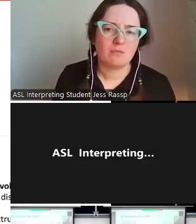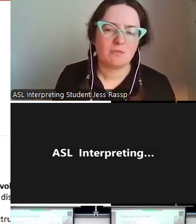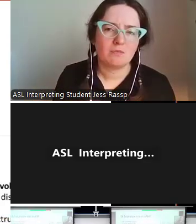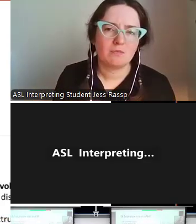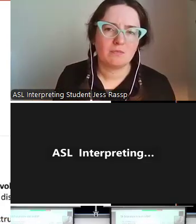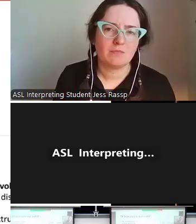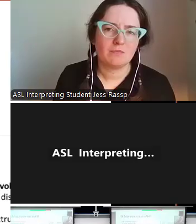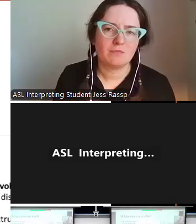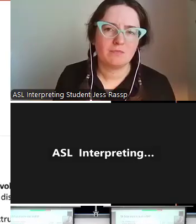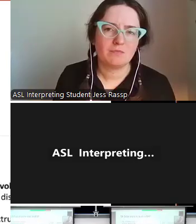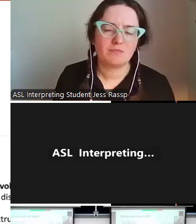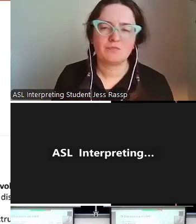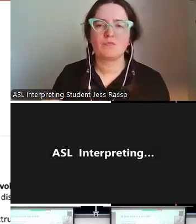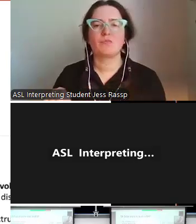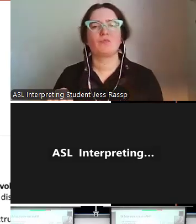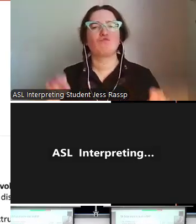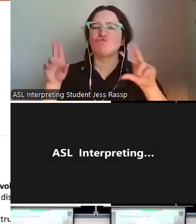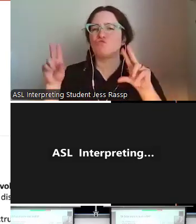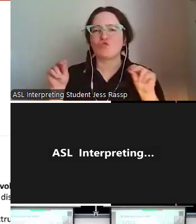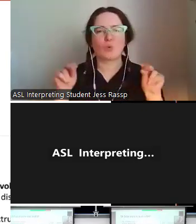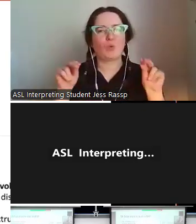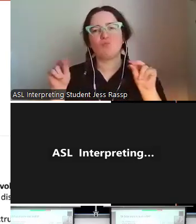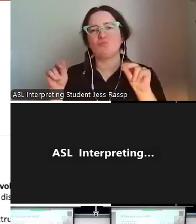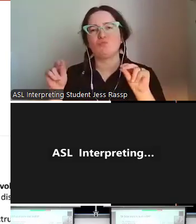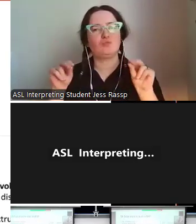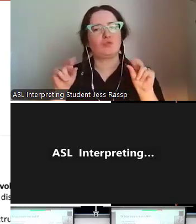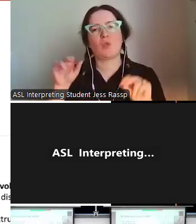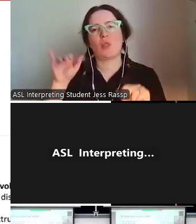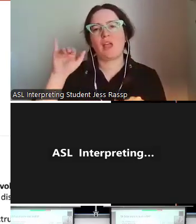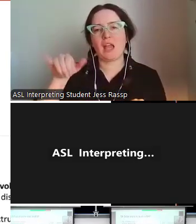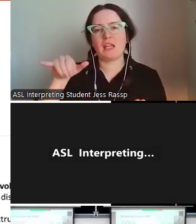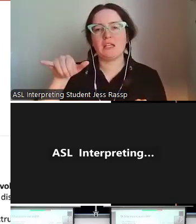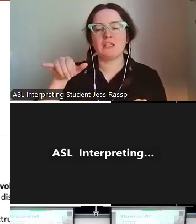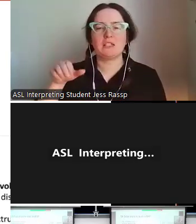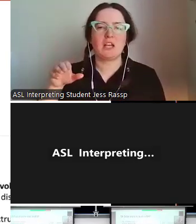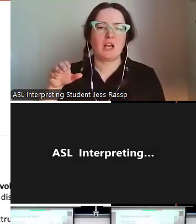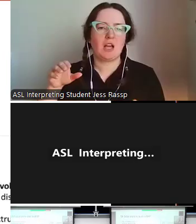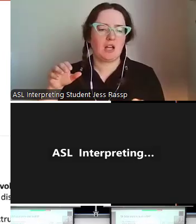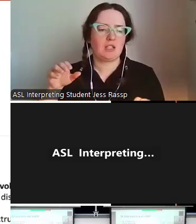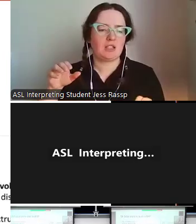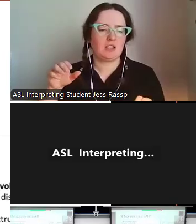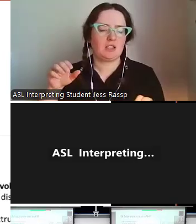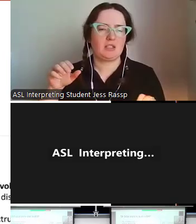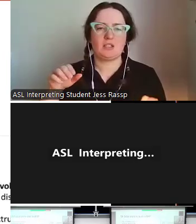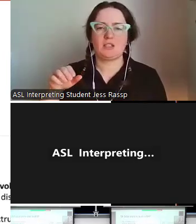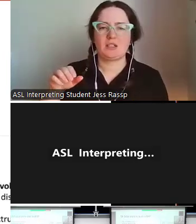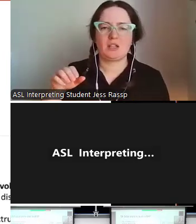No. So that would be an activator. So epilepsy some of the drugs that they're